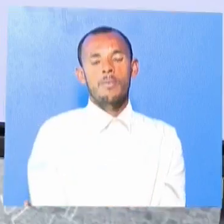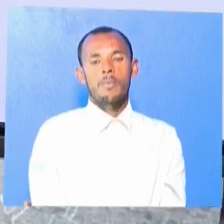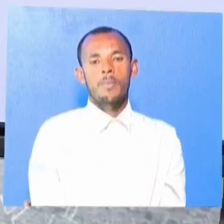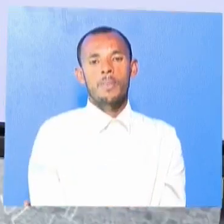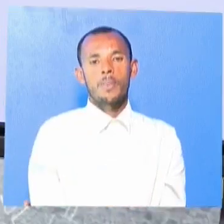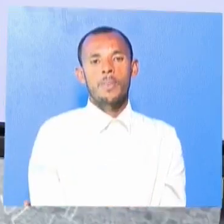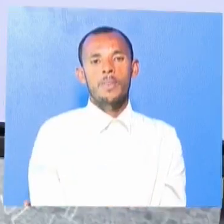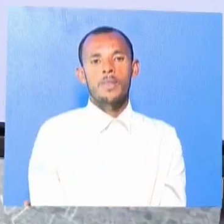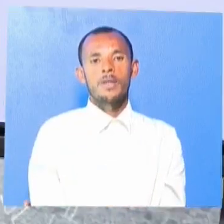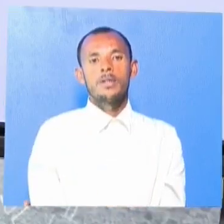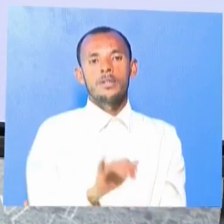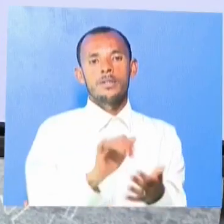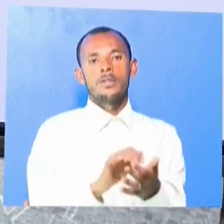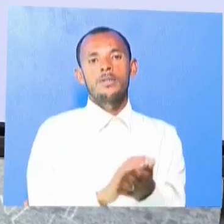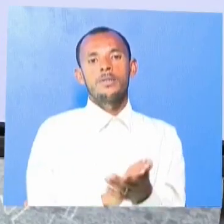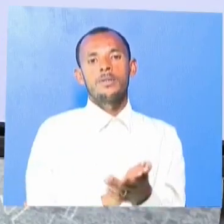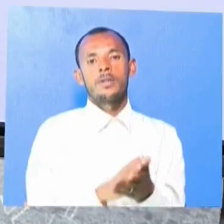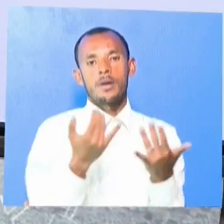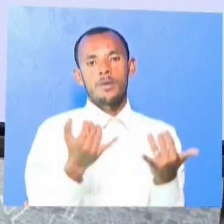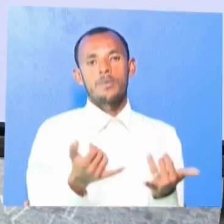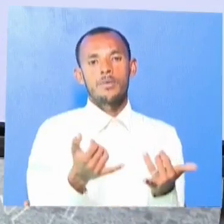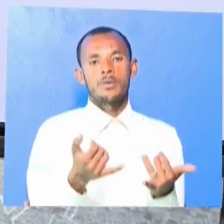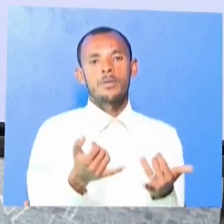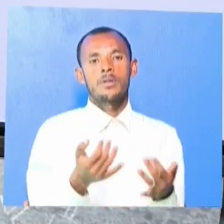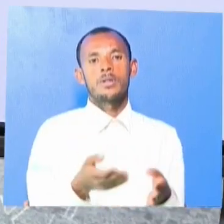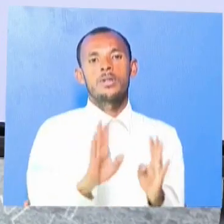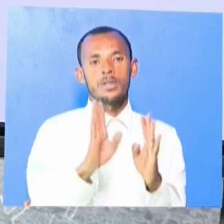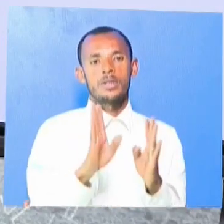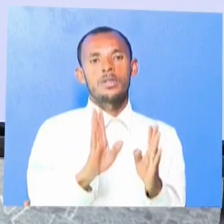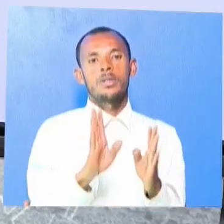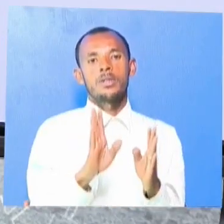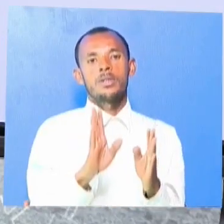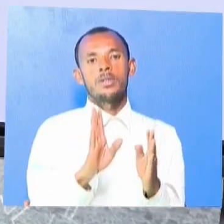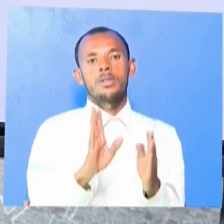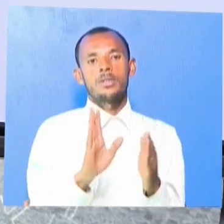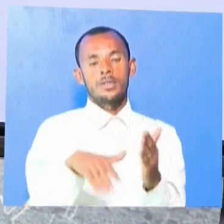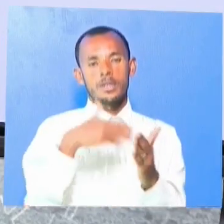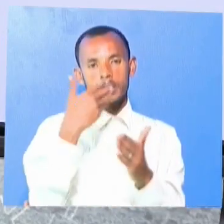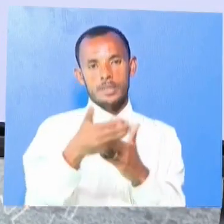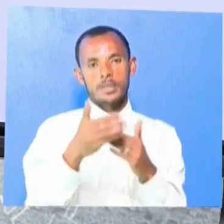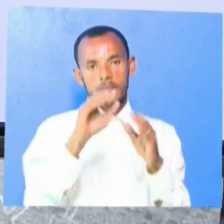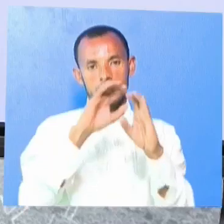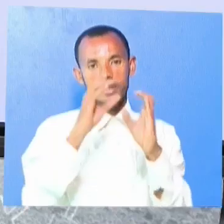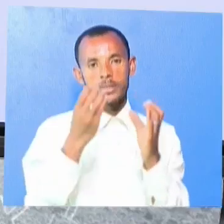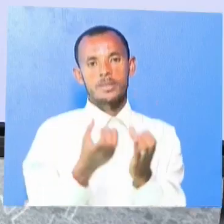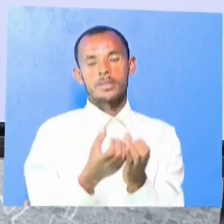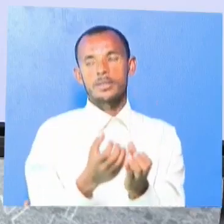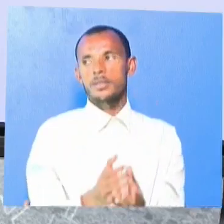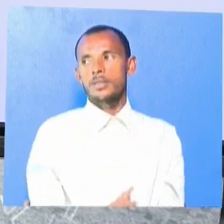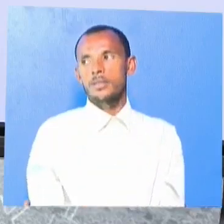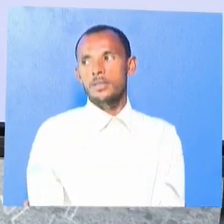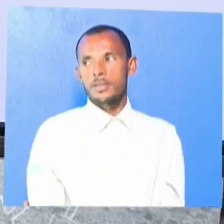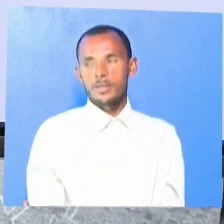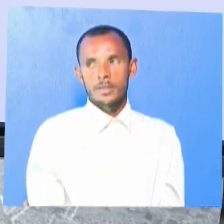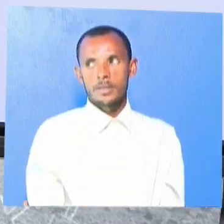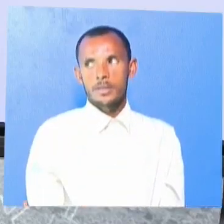-41. That's it. Now, let's proceed to the next section.